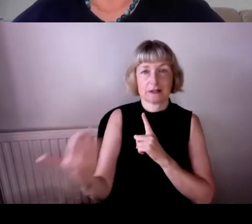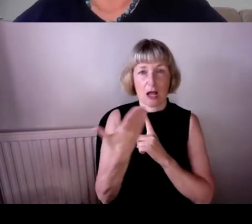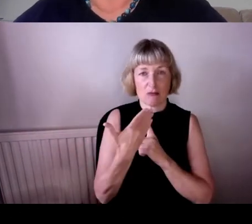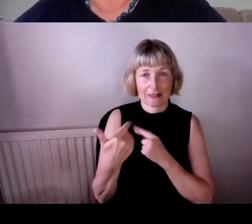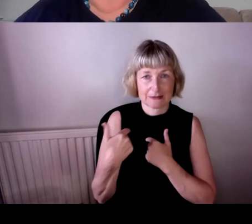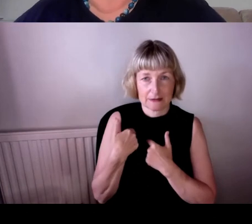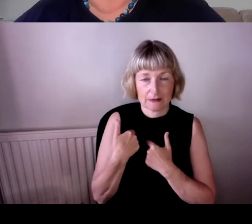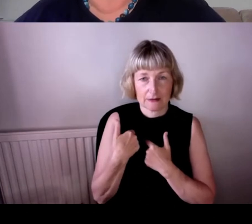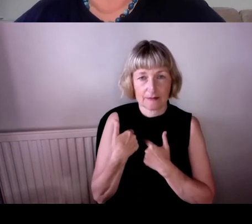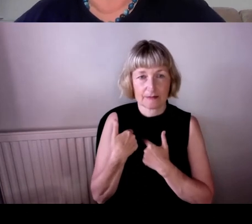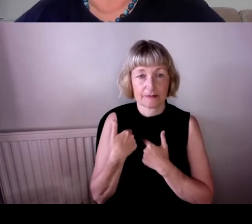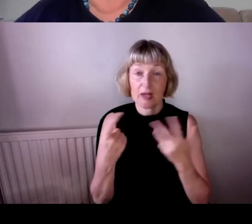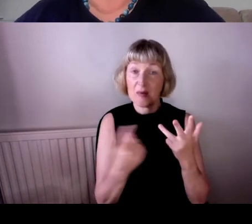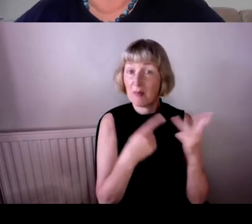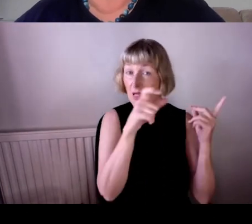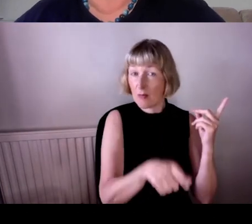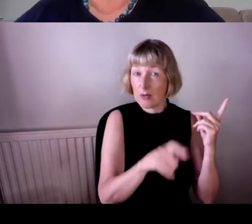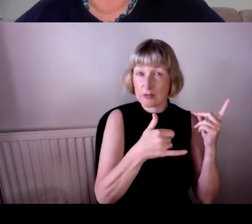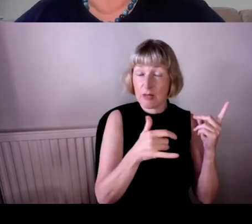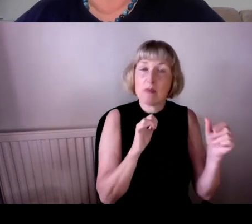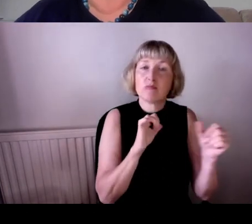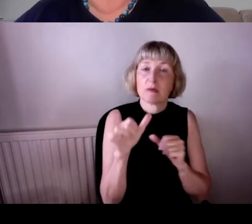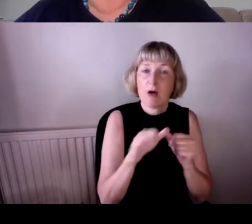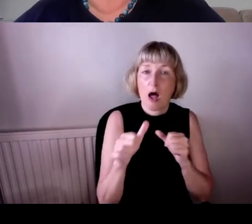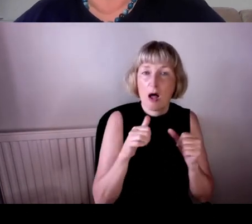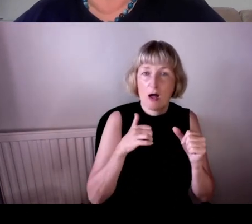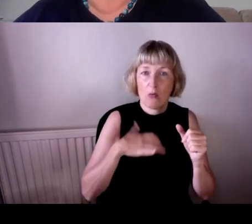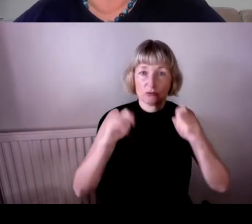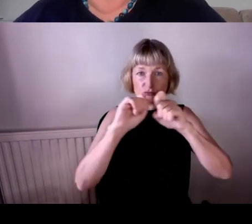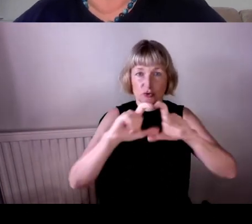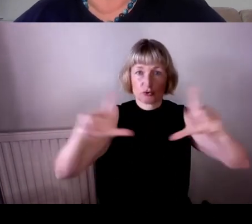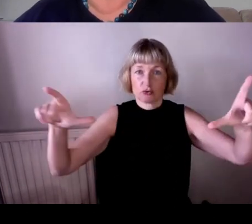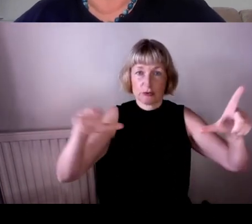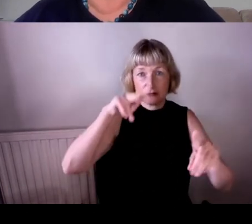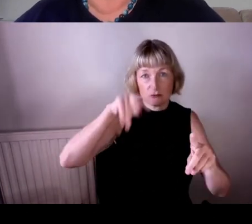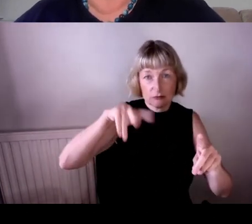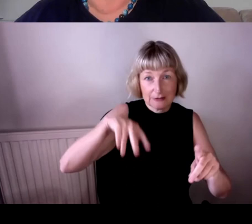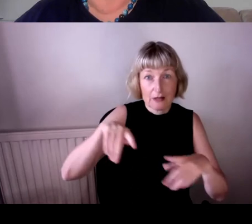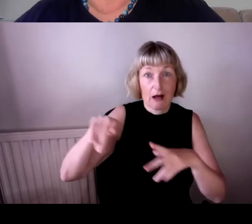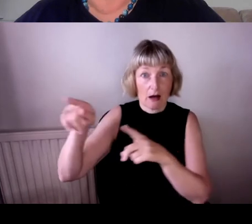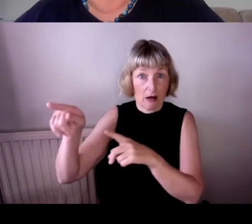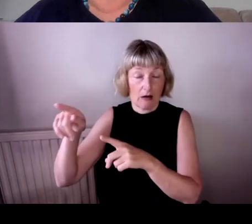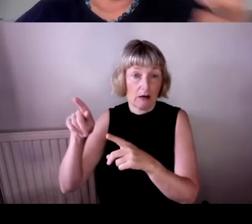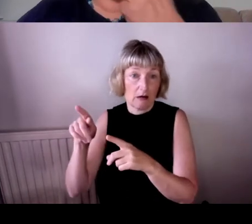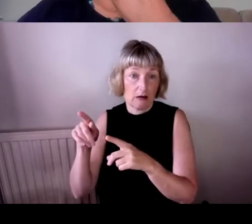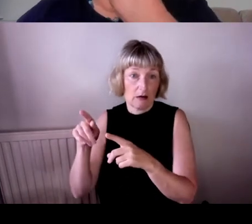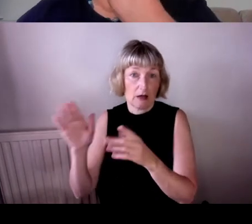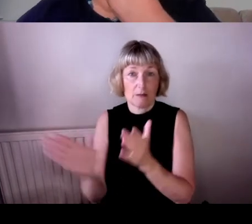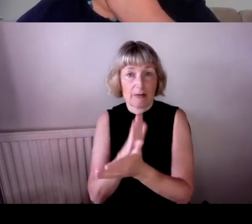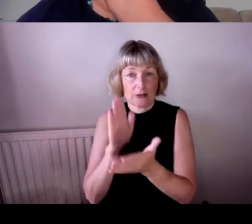little adaption, where someone else may just simply put them, you know, have to learn that they have to make sure they're